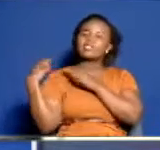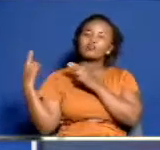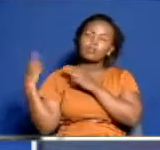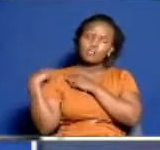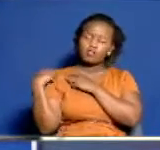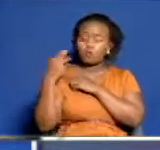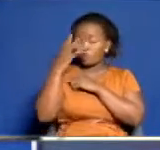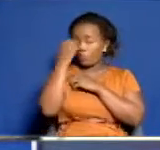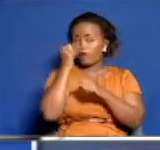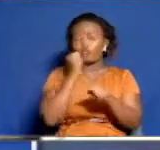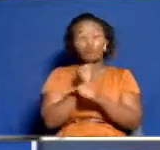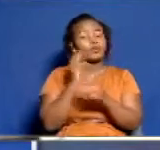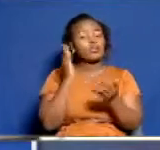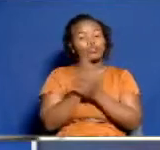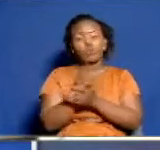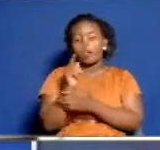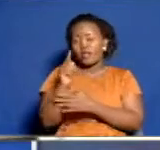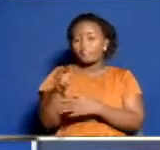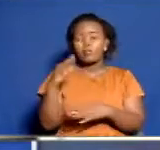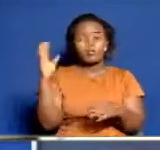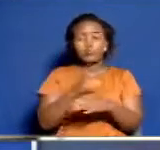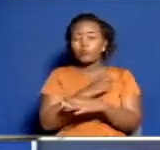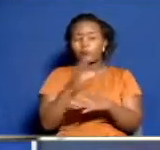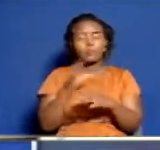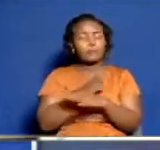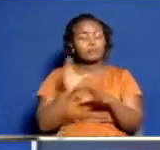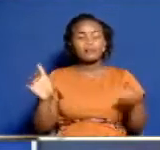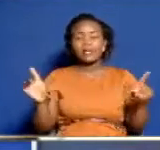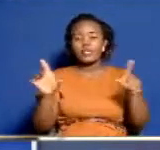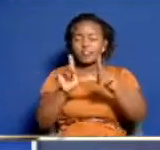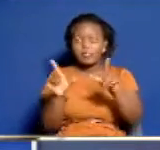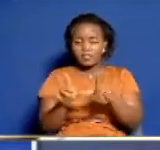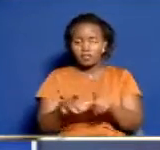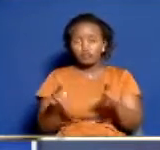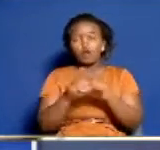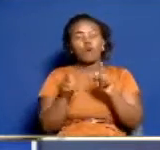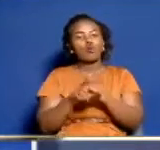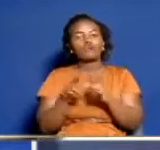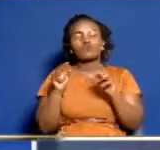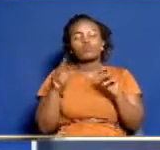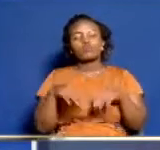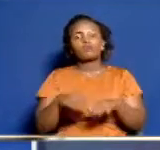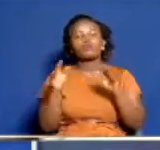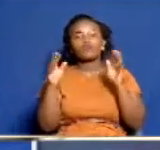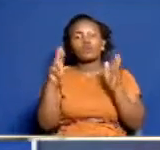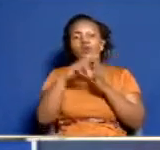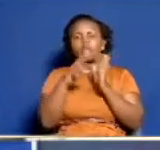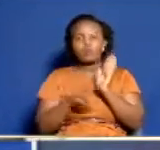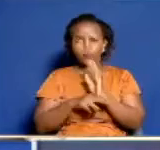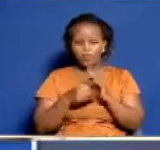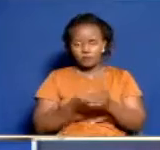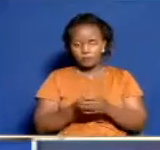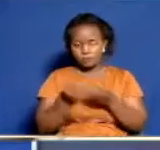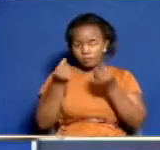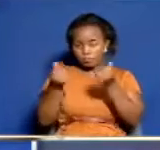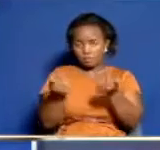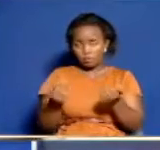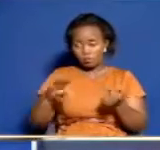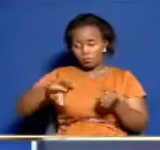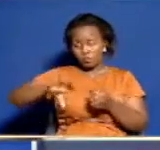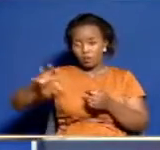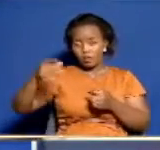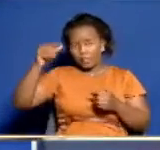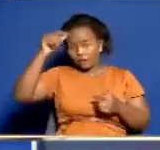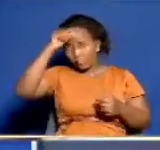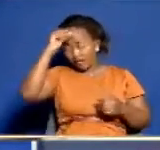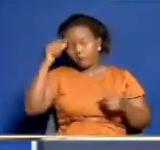liquor licensing is concerned, and also strict enforcement of the guidelines. In view of this, county governments will take